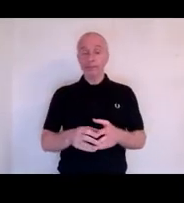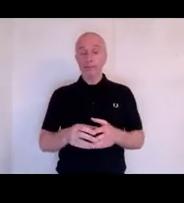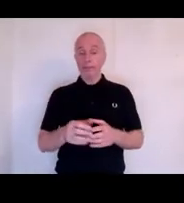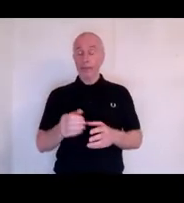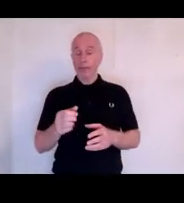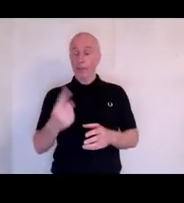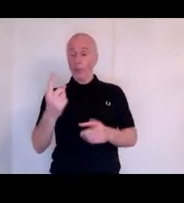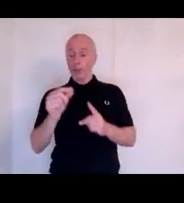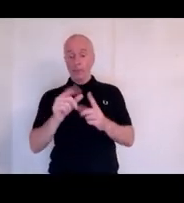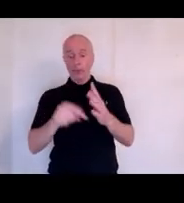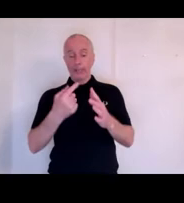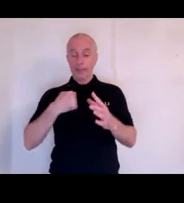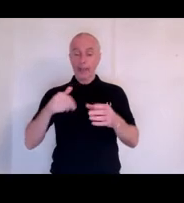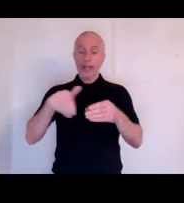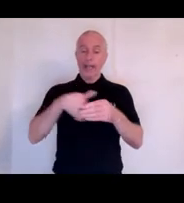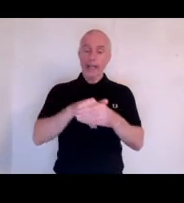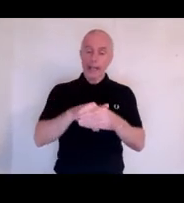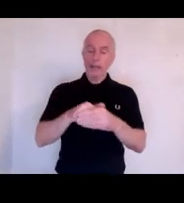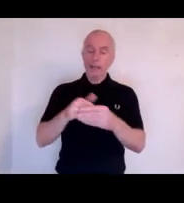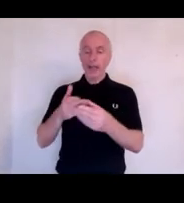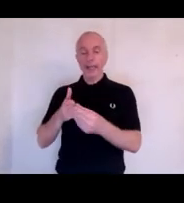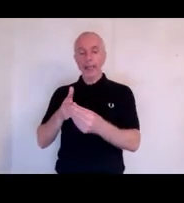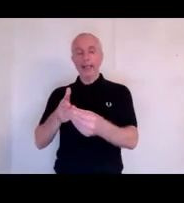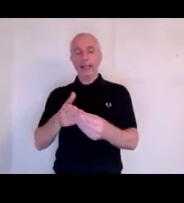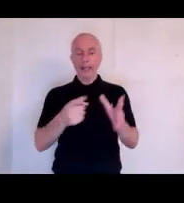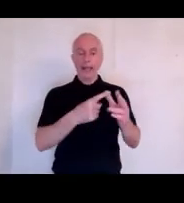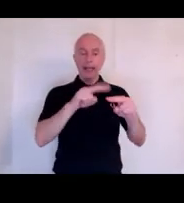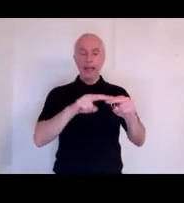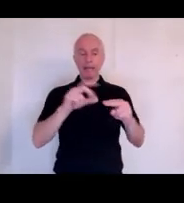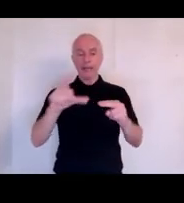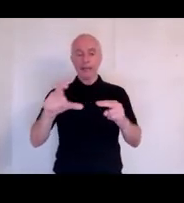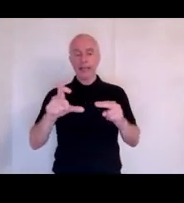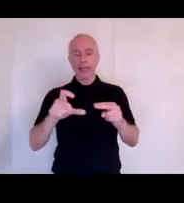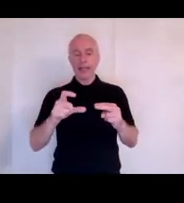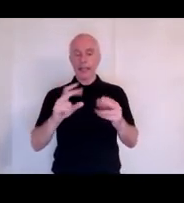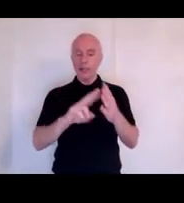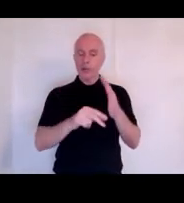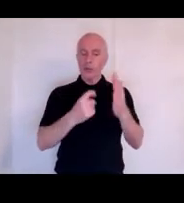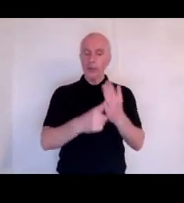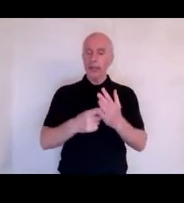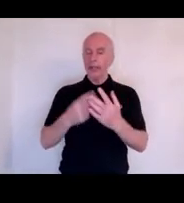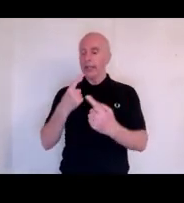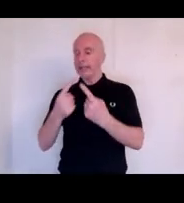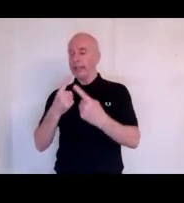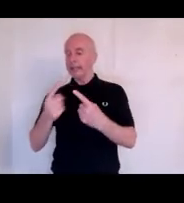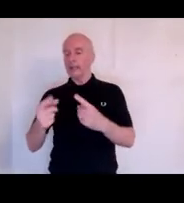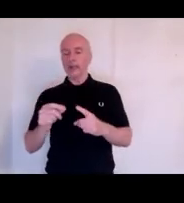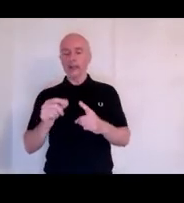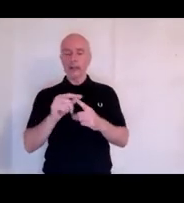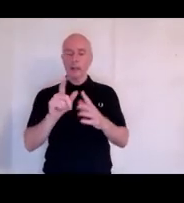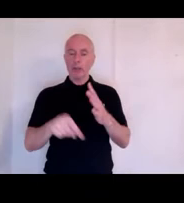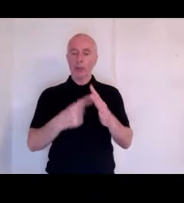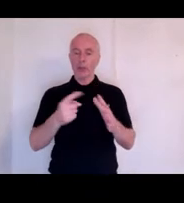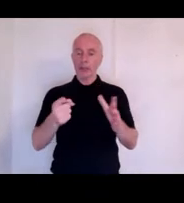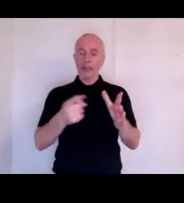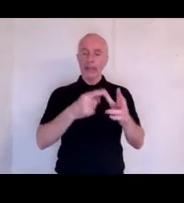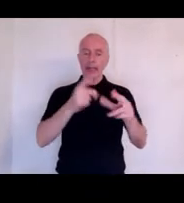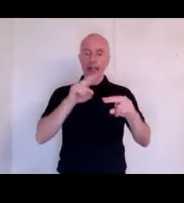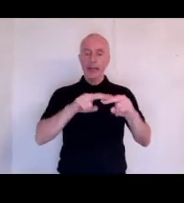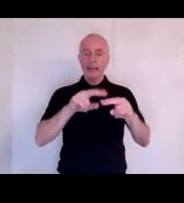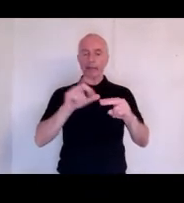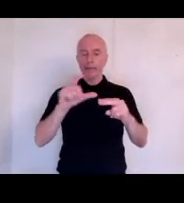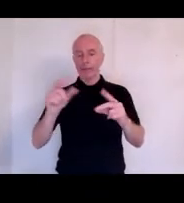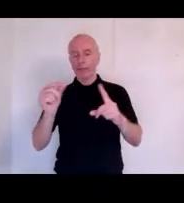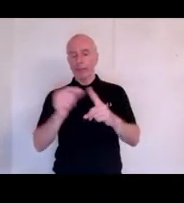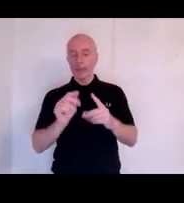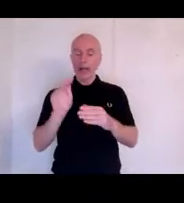is this AFCP nuclear data project. And AFCP, the Advanced Fuel Cycle Programme,